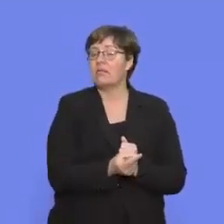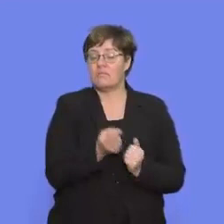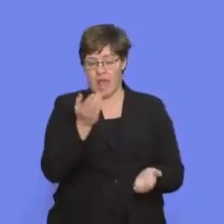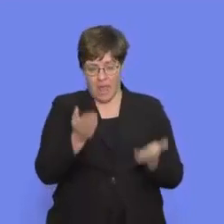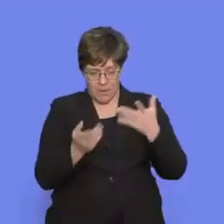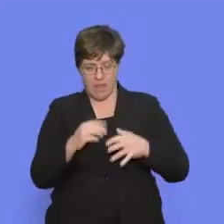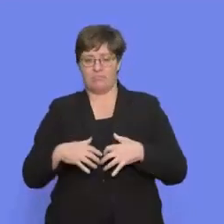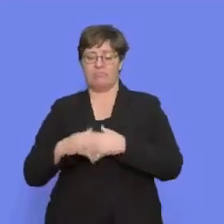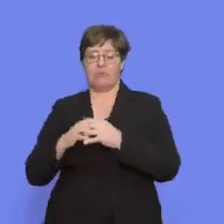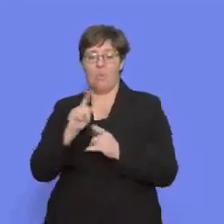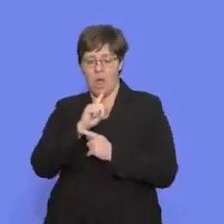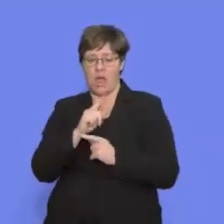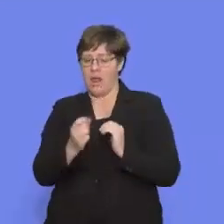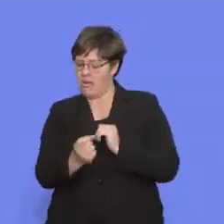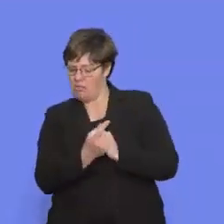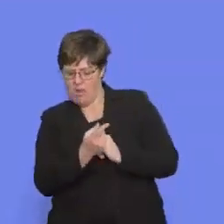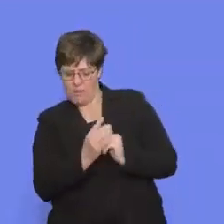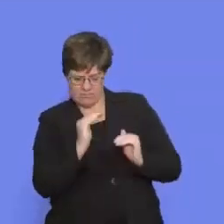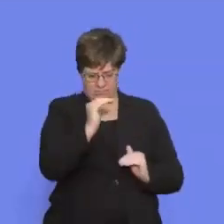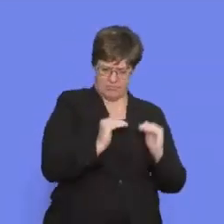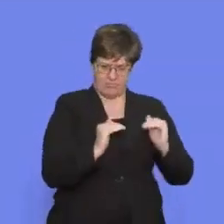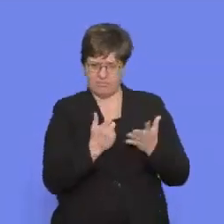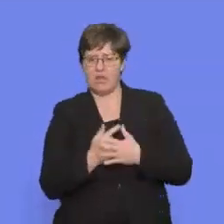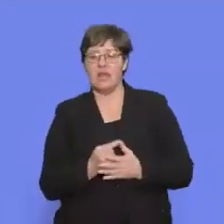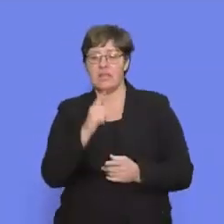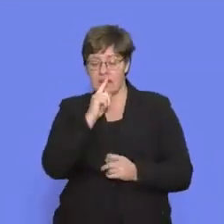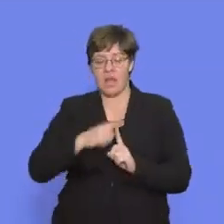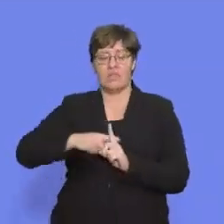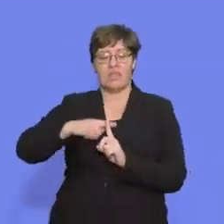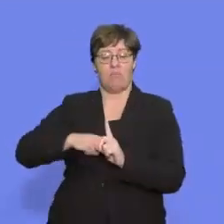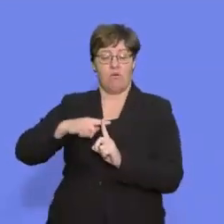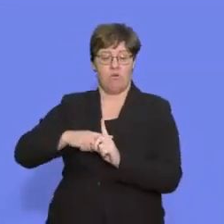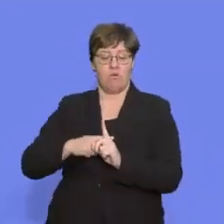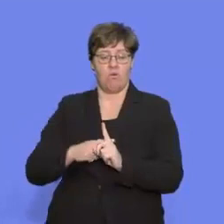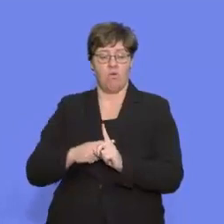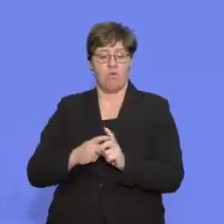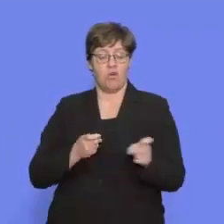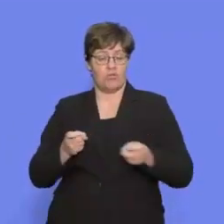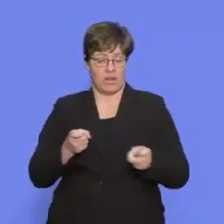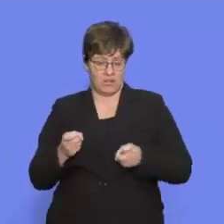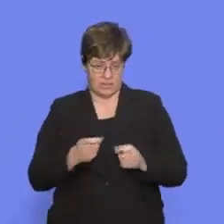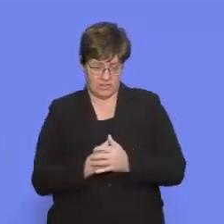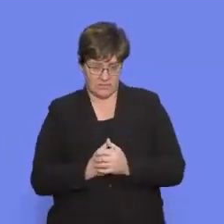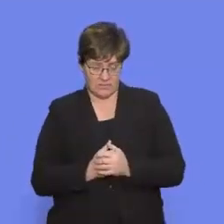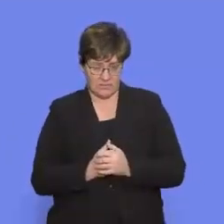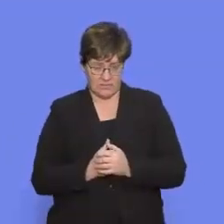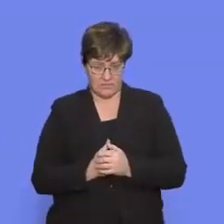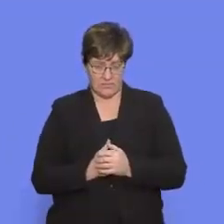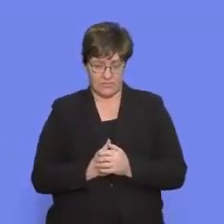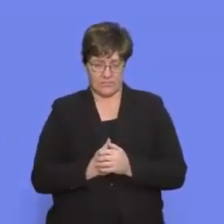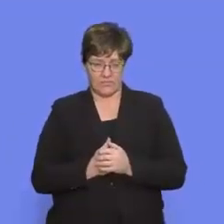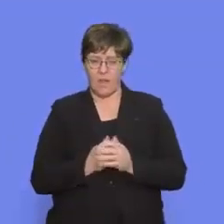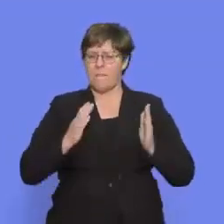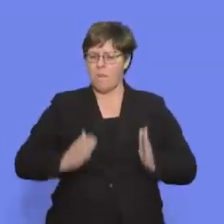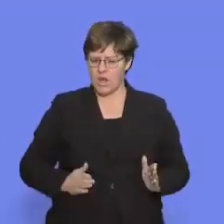place. And we're going to look at thermoregulation. Thermoregulation is the regulation of the temperature, how the body regulates